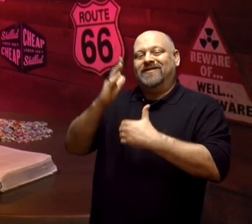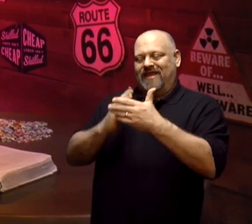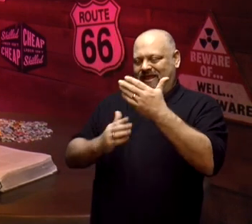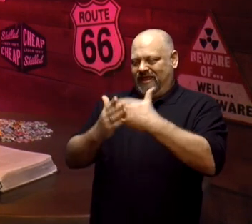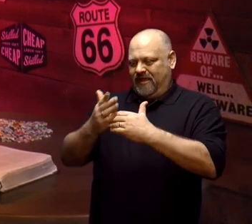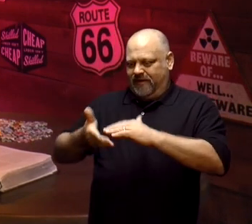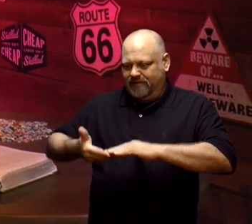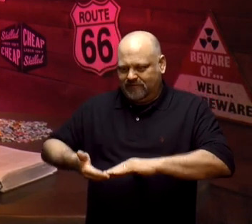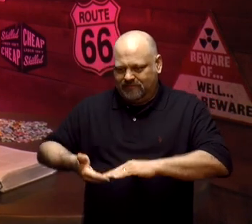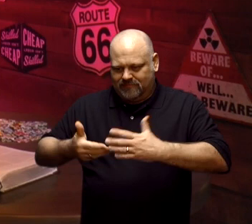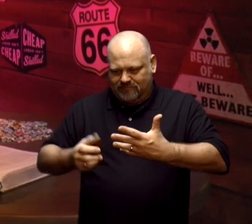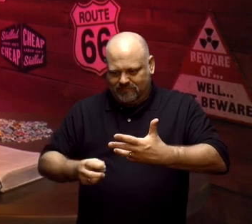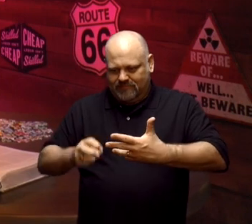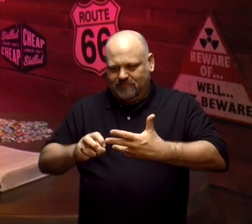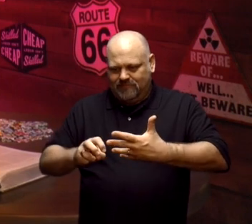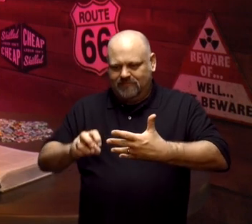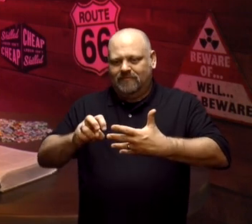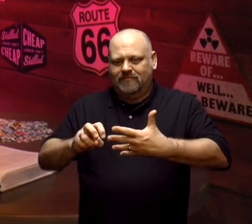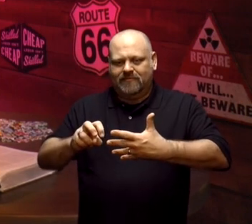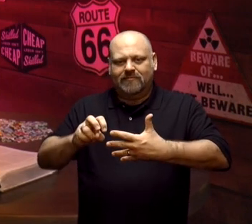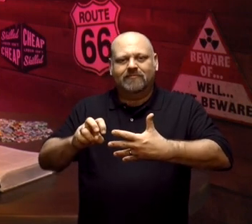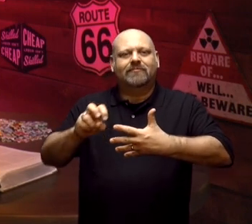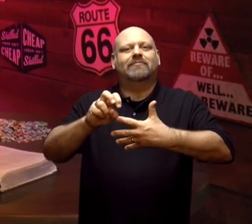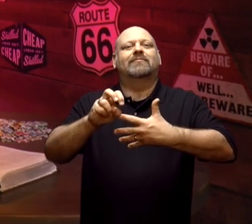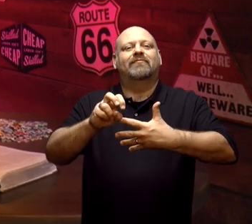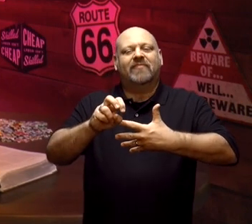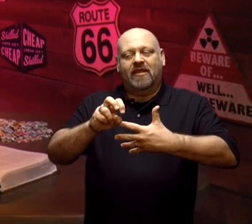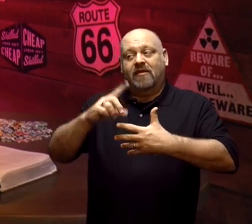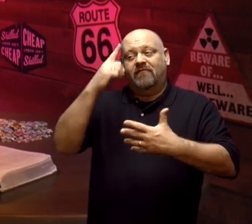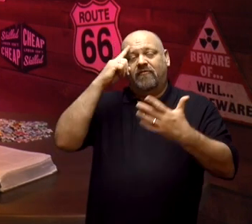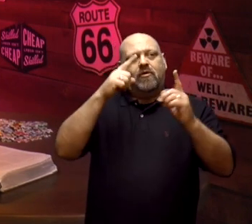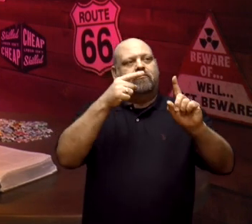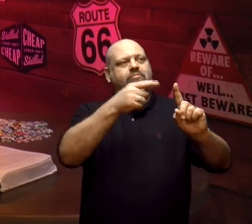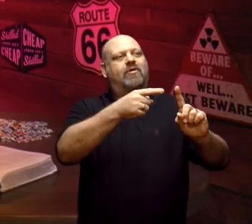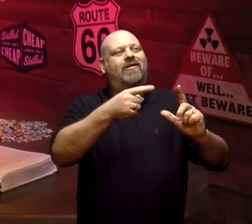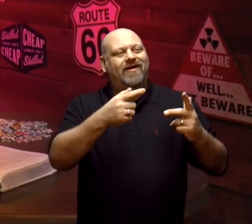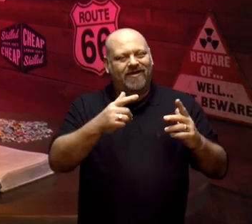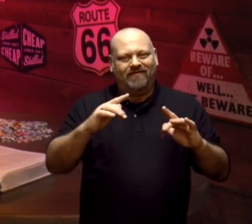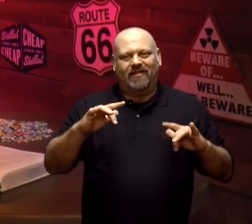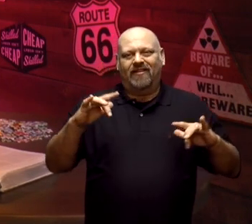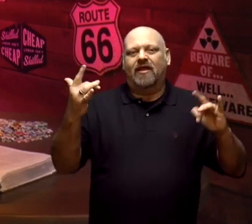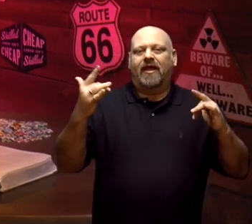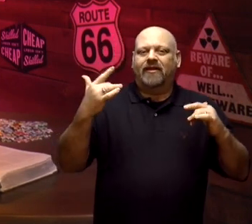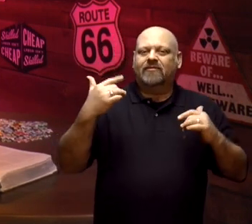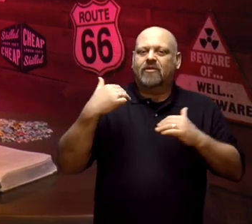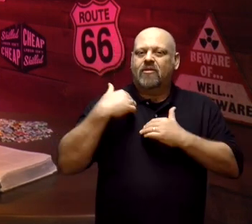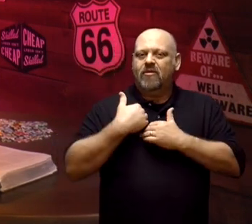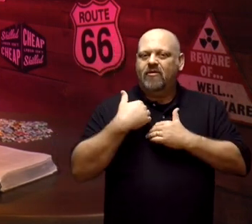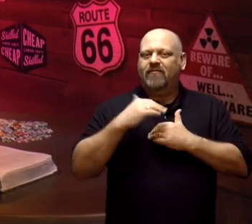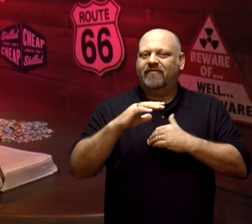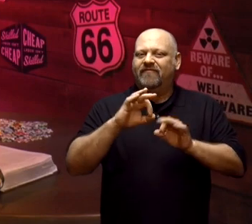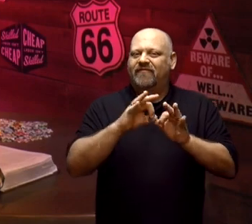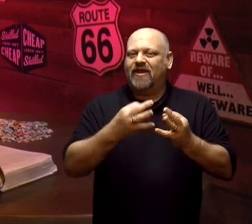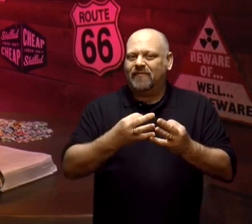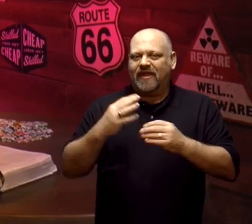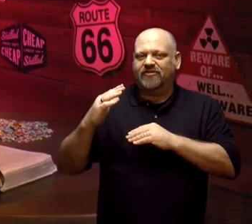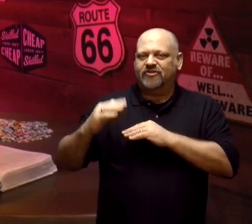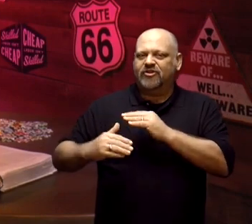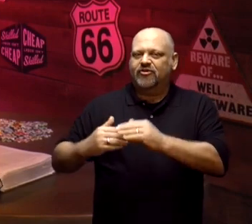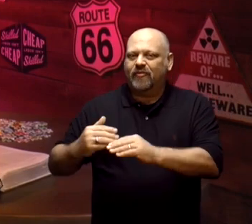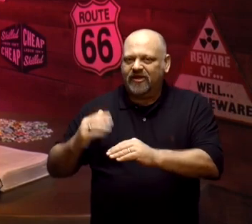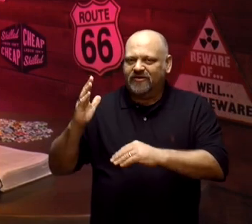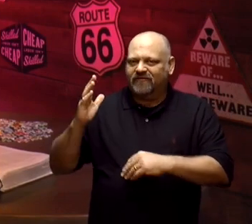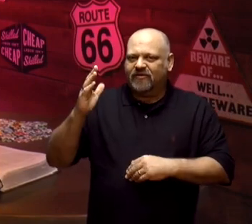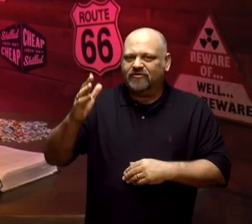prominence for the purpose of lightening the load for his family and the generations to come. Joseph addressed